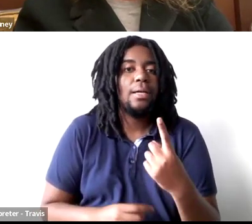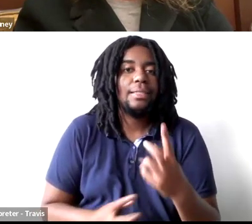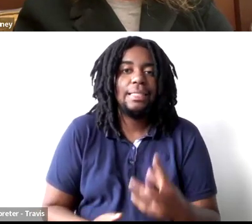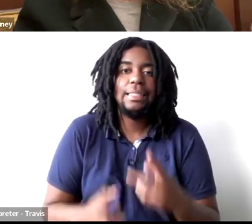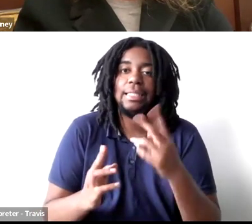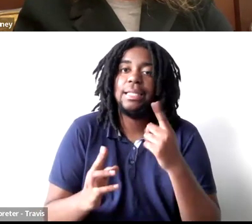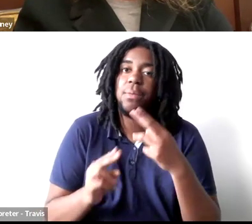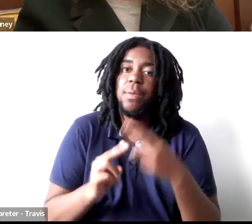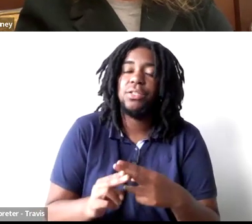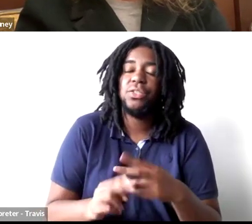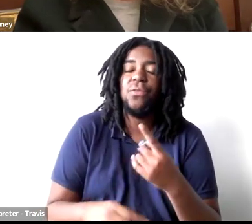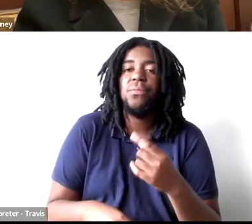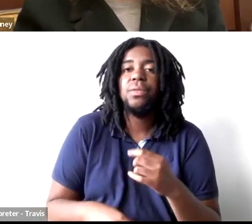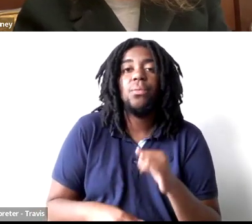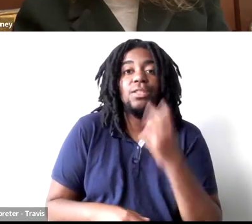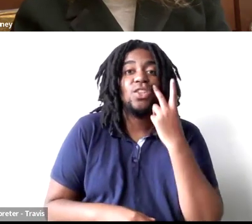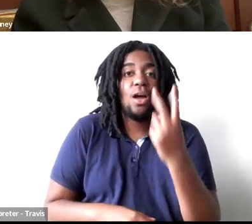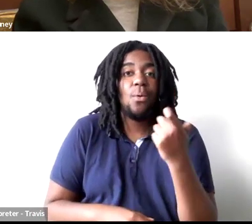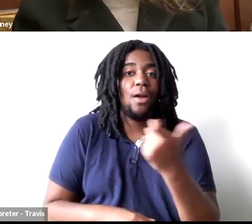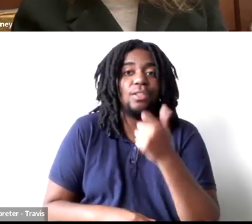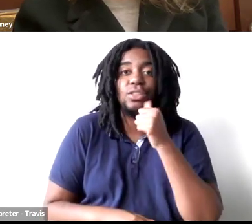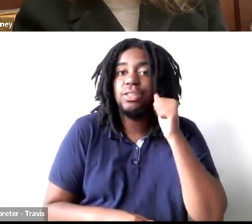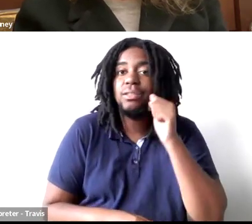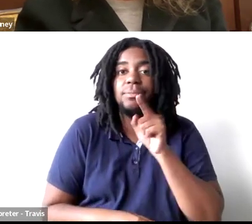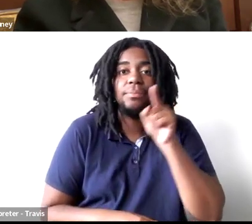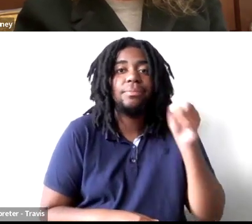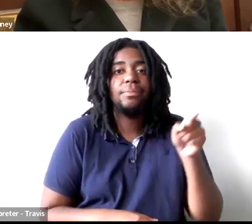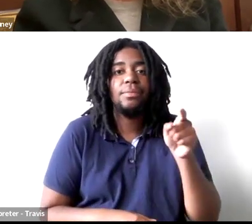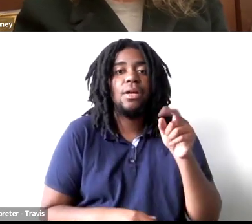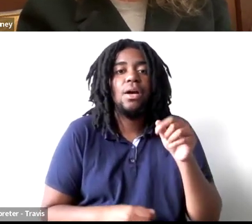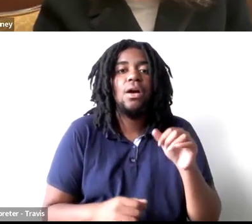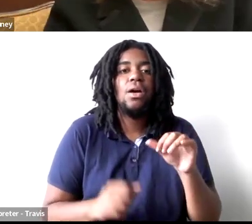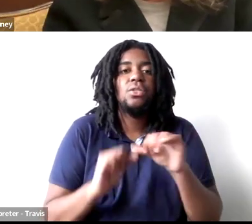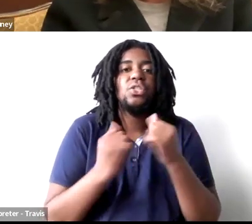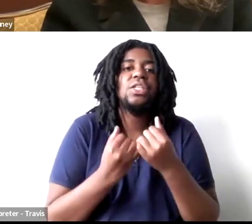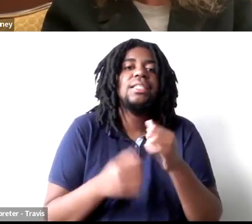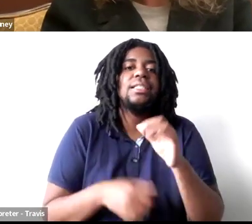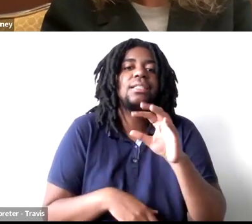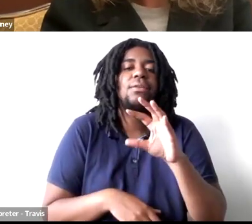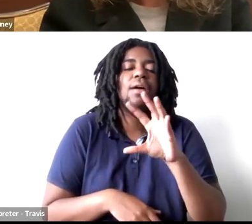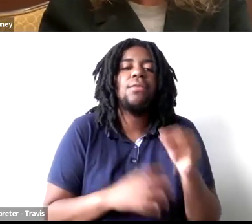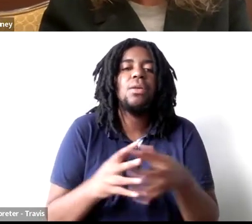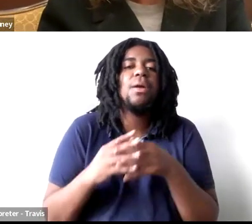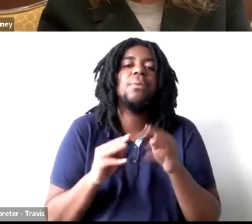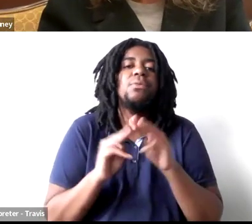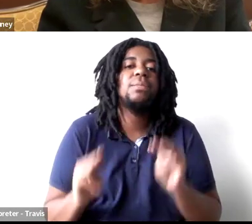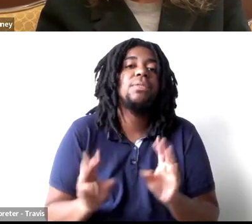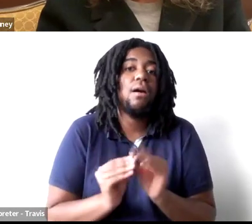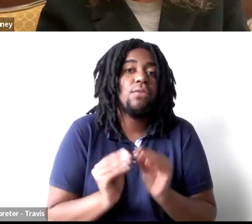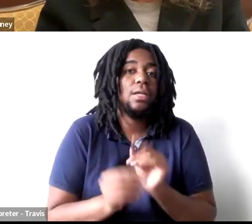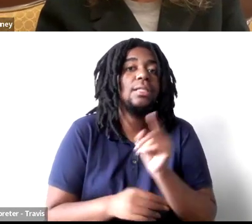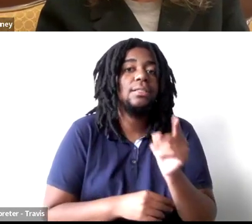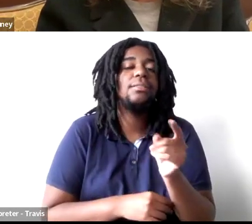which we got to see yesterday at the Association of African American Museums Conference, indicates that at